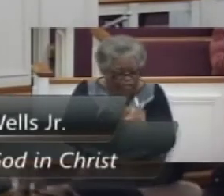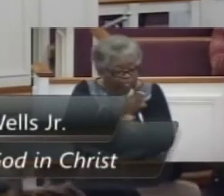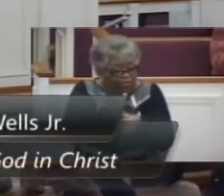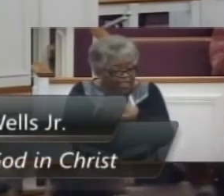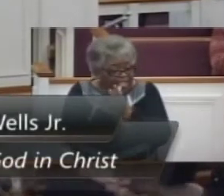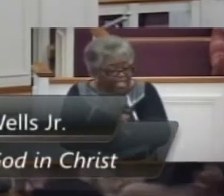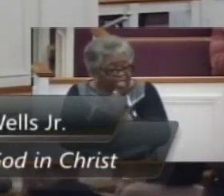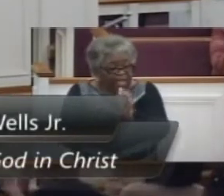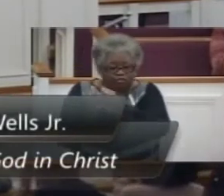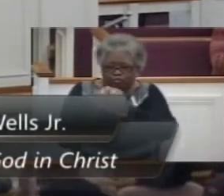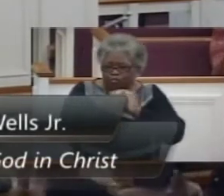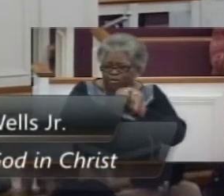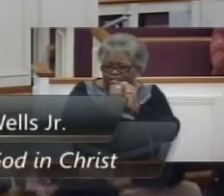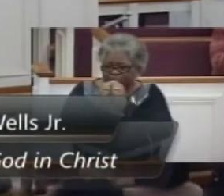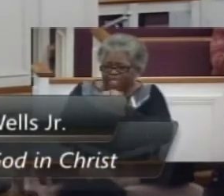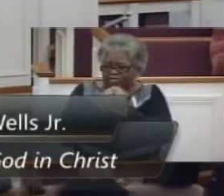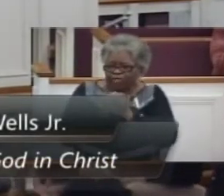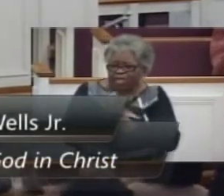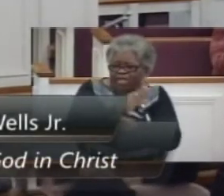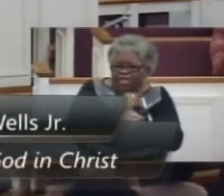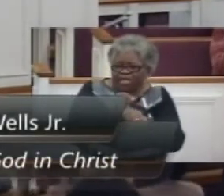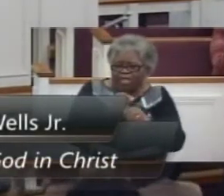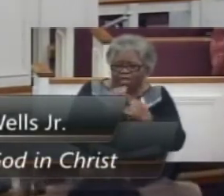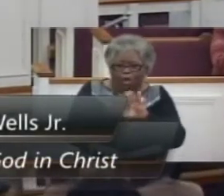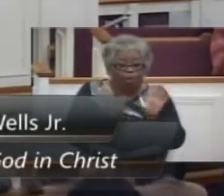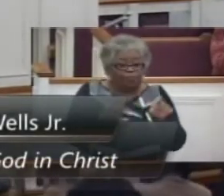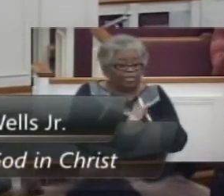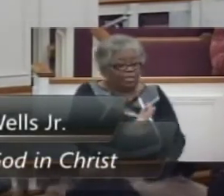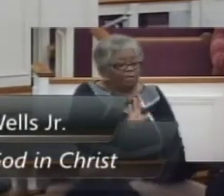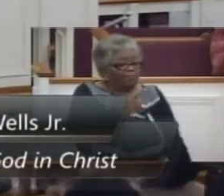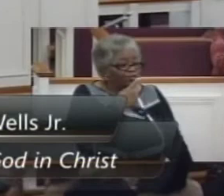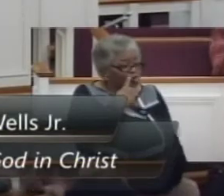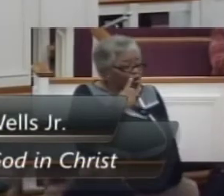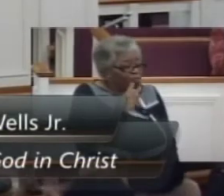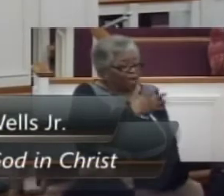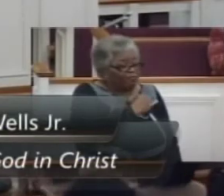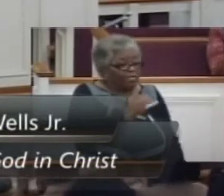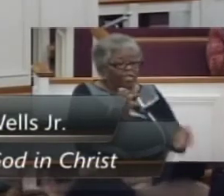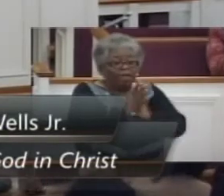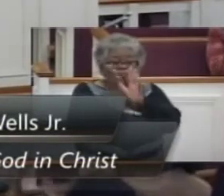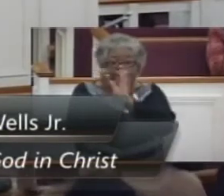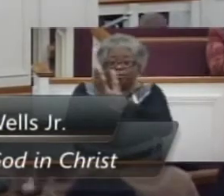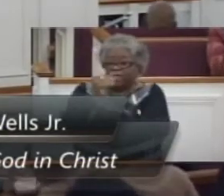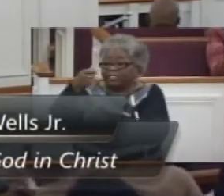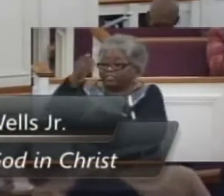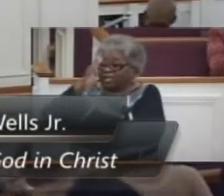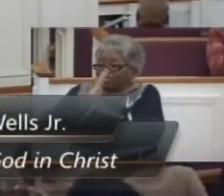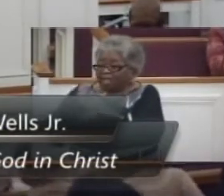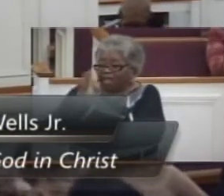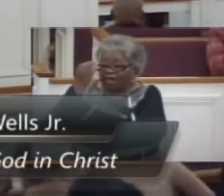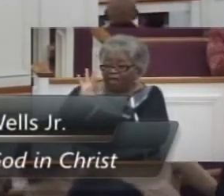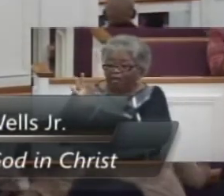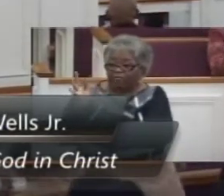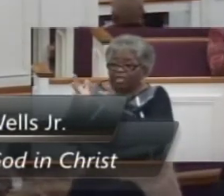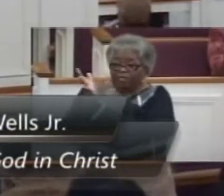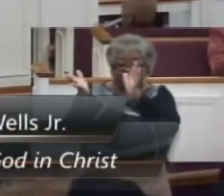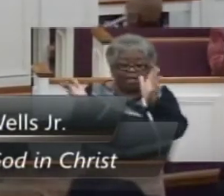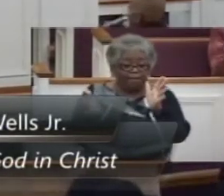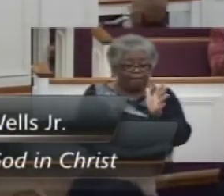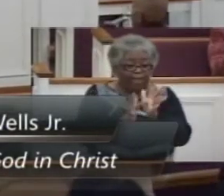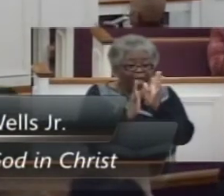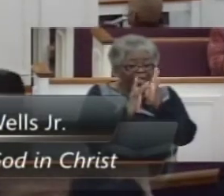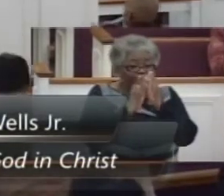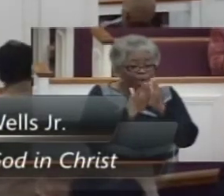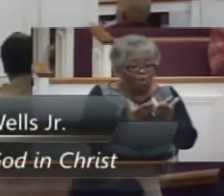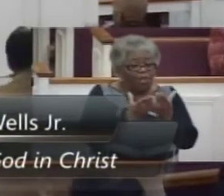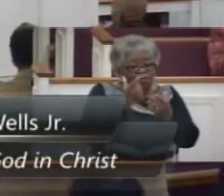hands together and open your mouth and praise the God of the Bible,